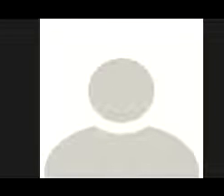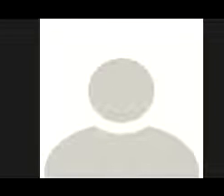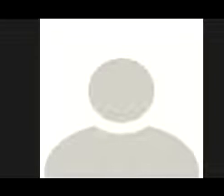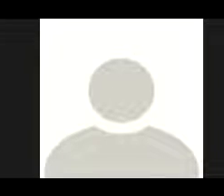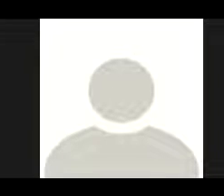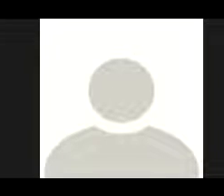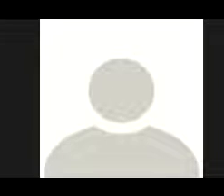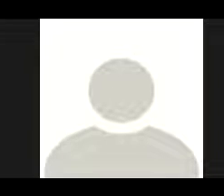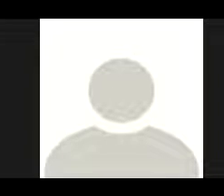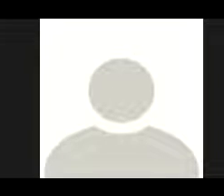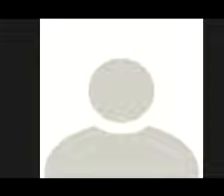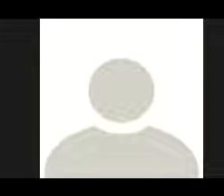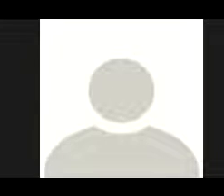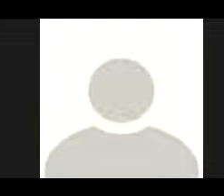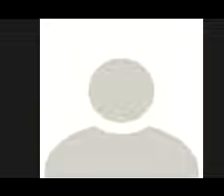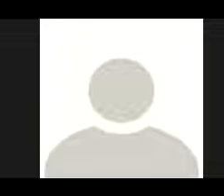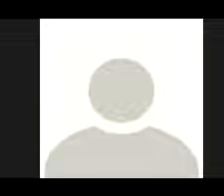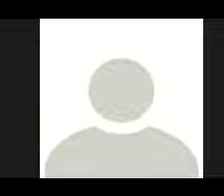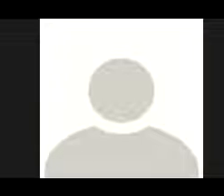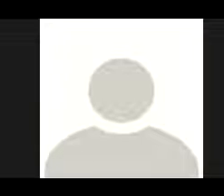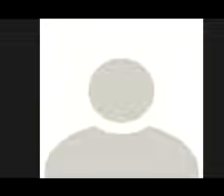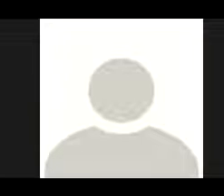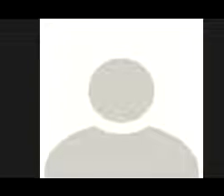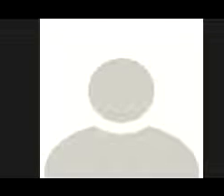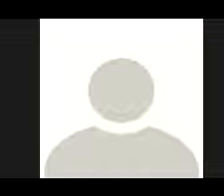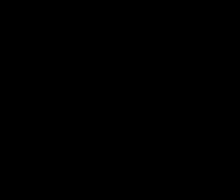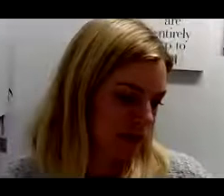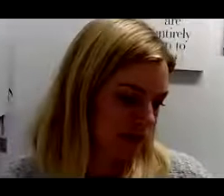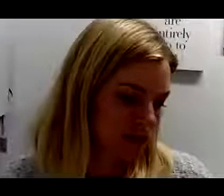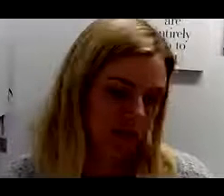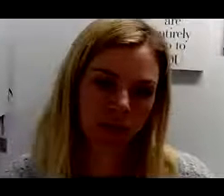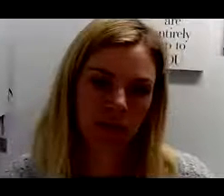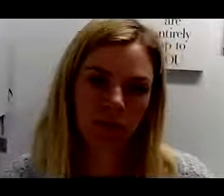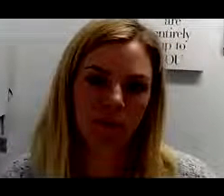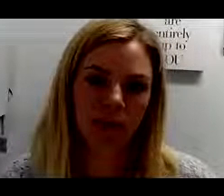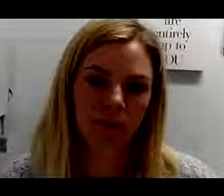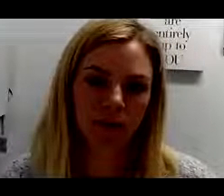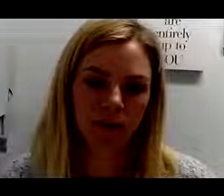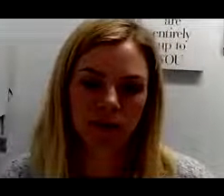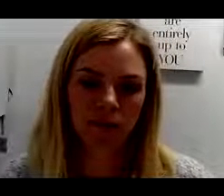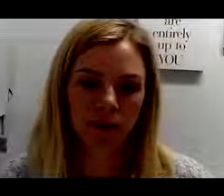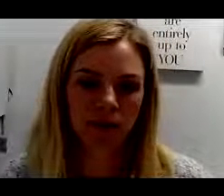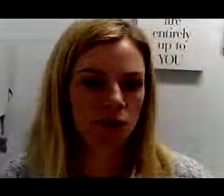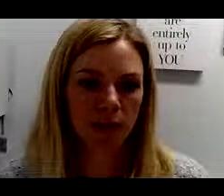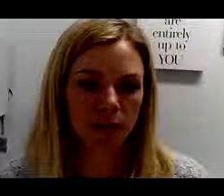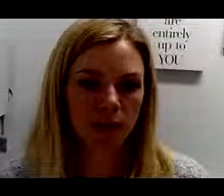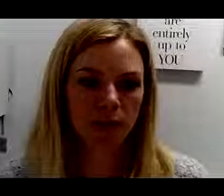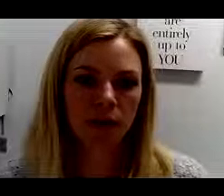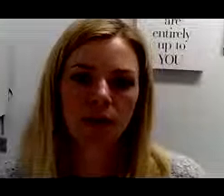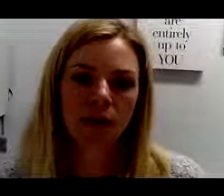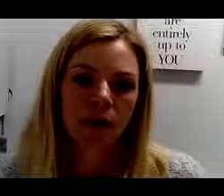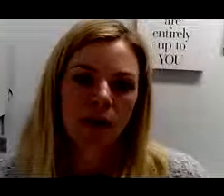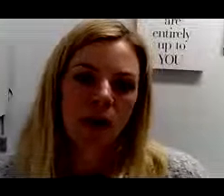work, and obviously we wanted to do this before distance learning, and then kind of just still went along with it regardless of what our situation